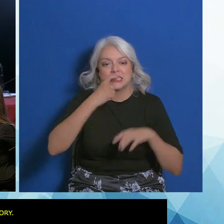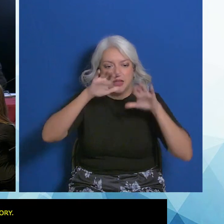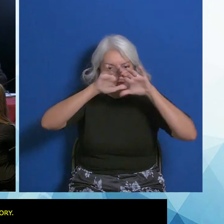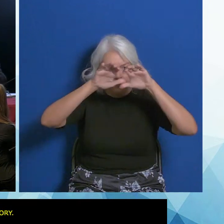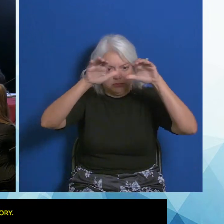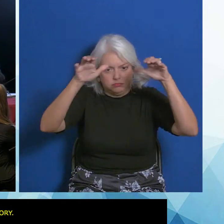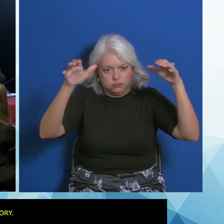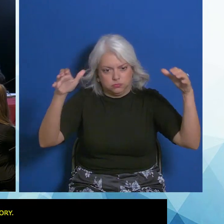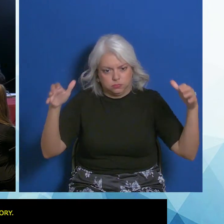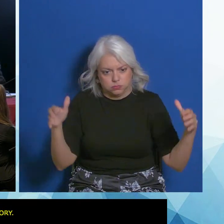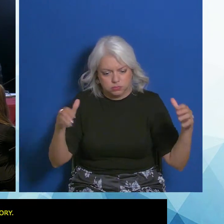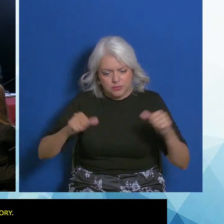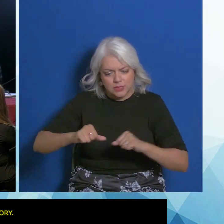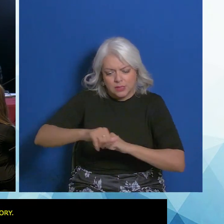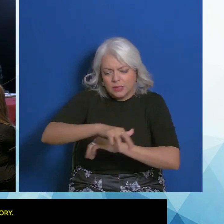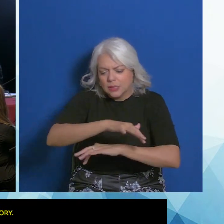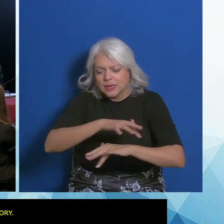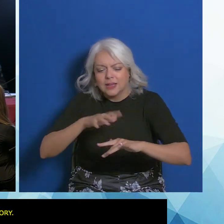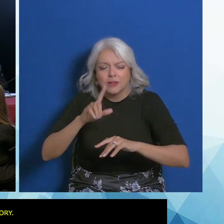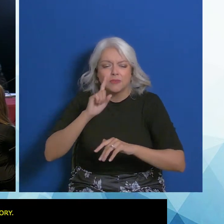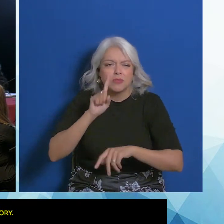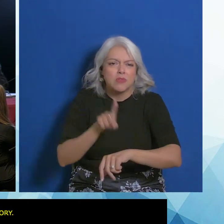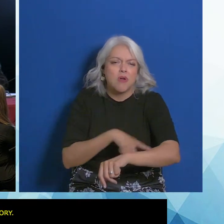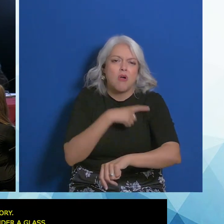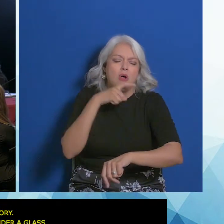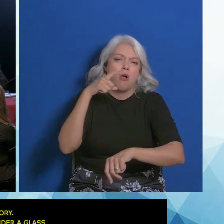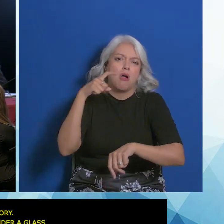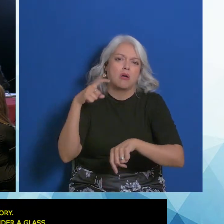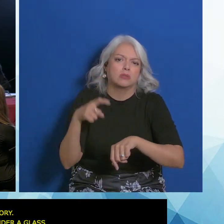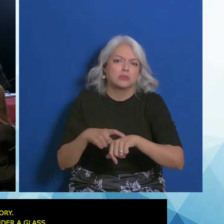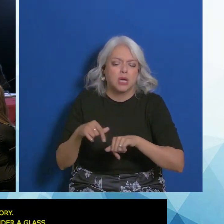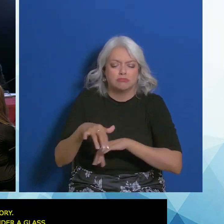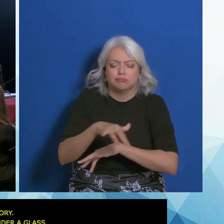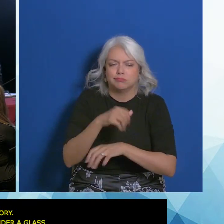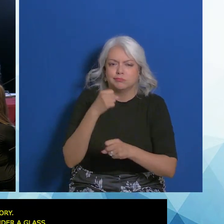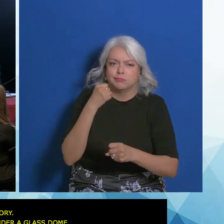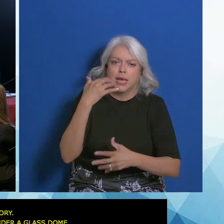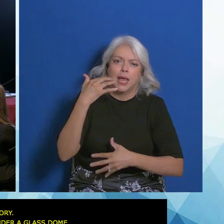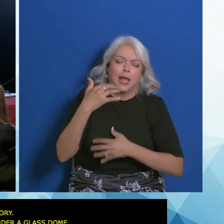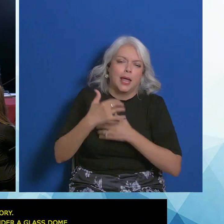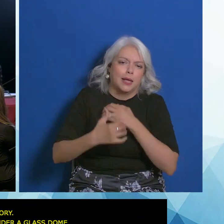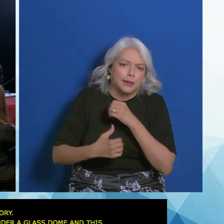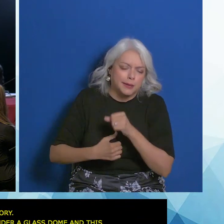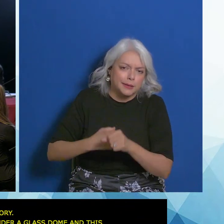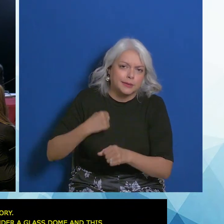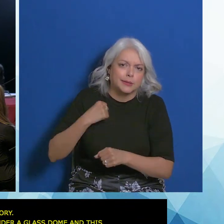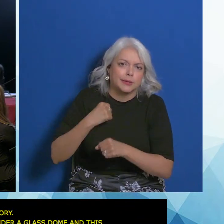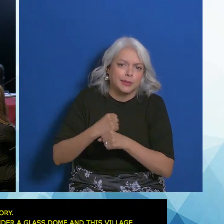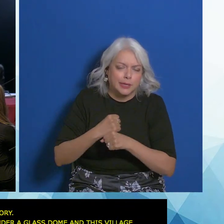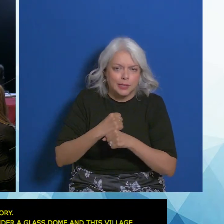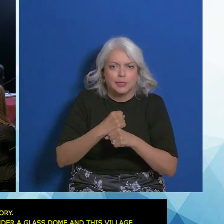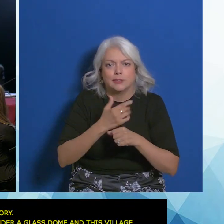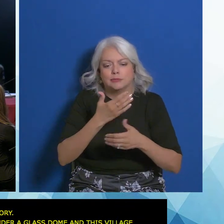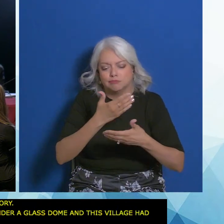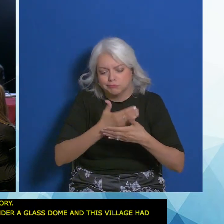And this village had been there for a long time. Many generations had lived there. People